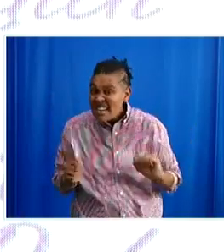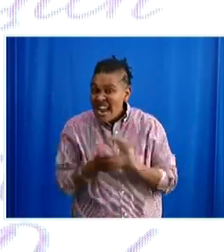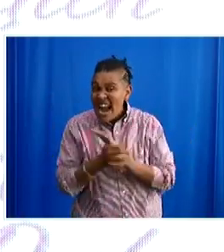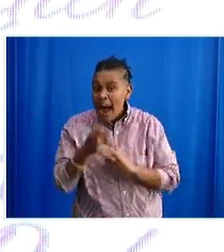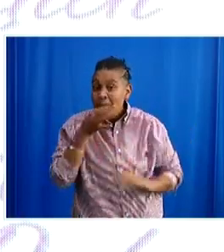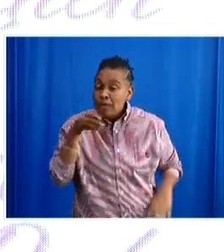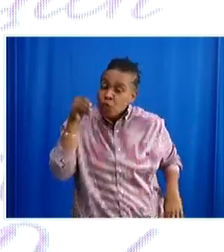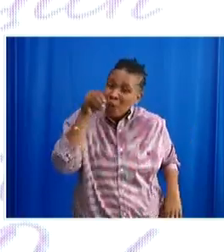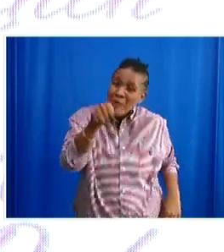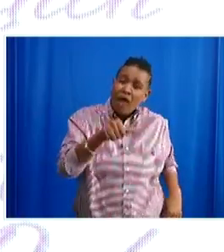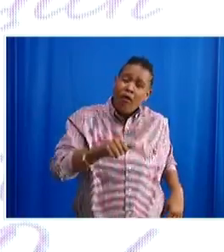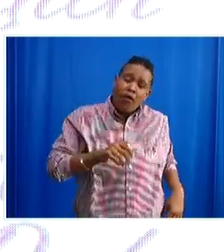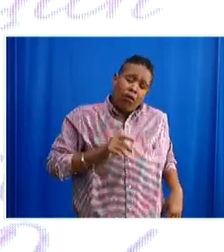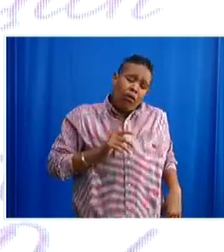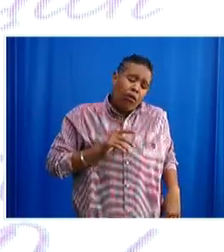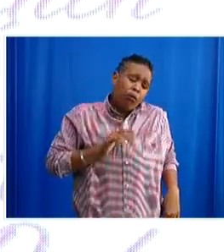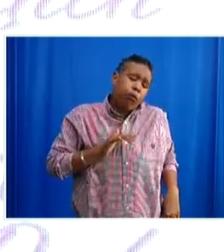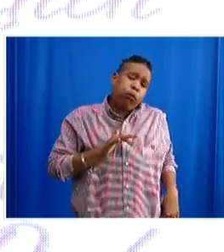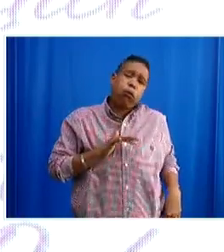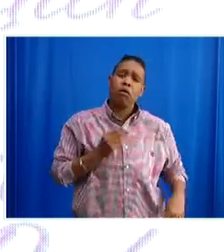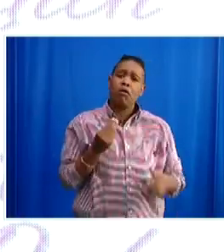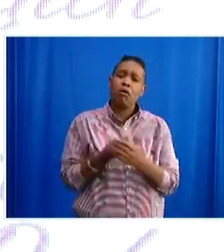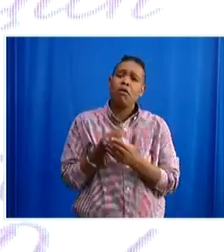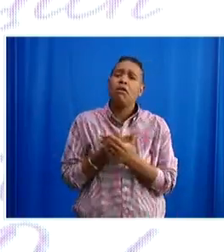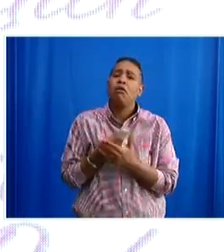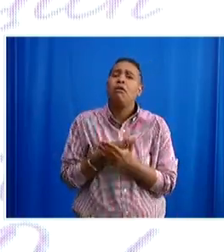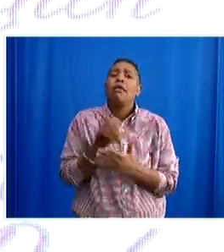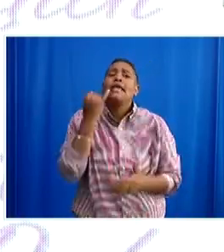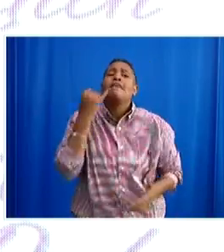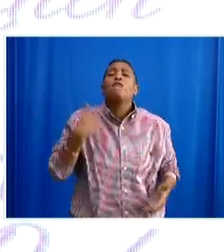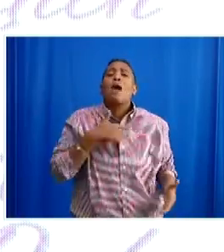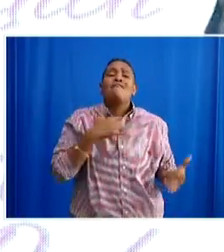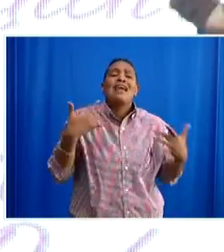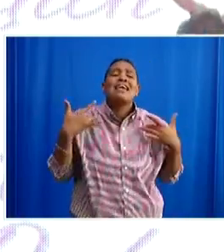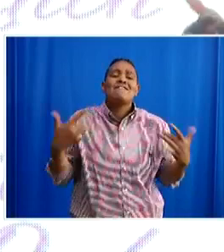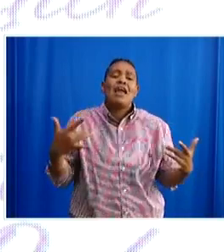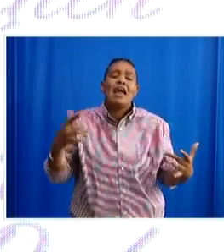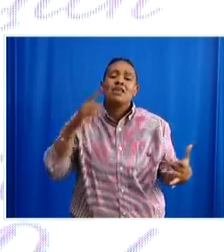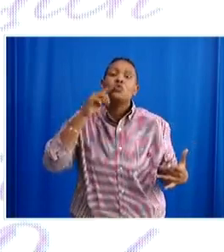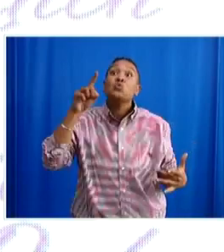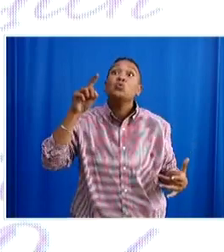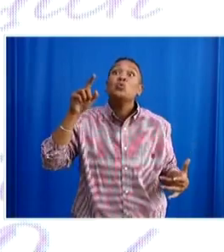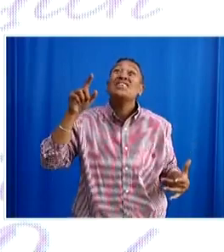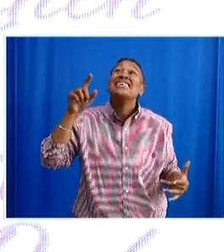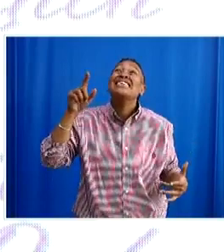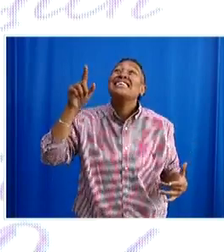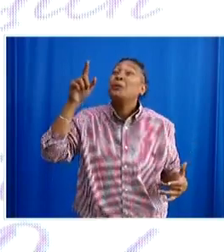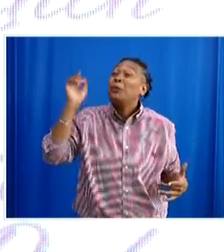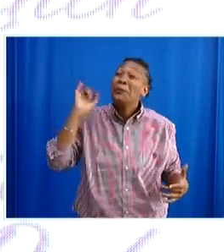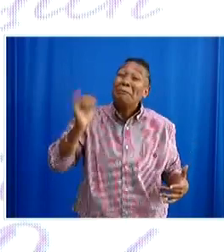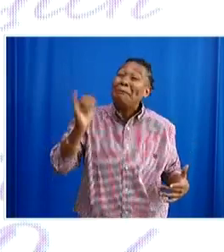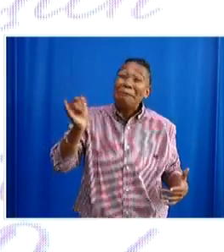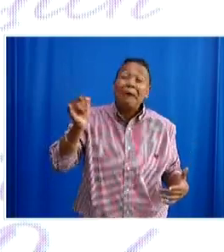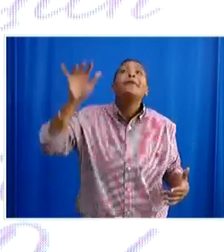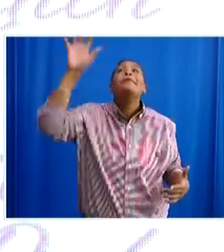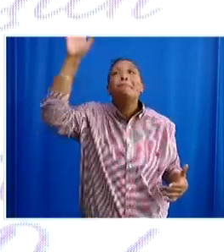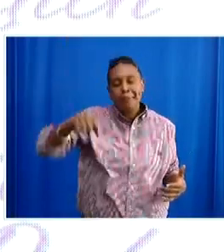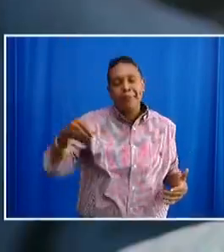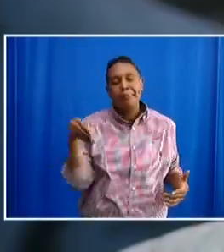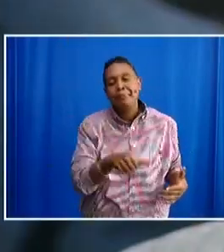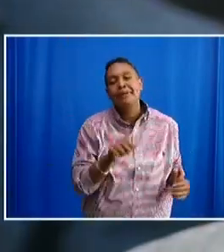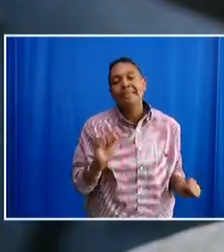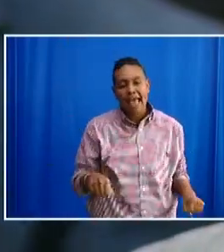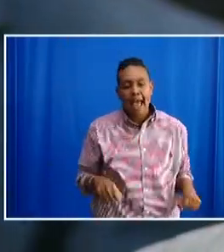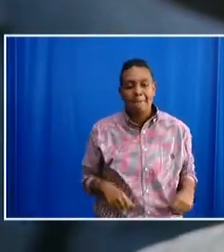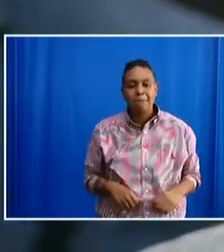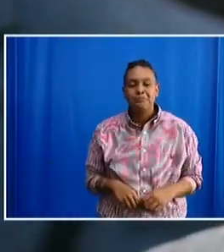out significant sums if we have an event that triggers it, and it's a very important part.